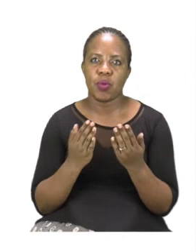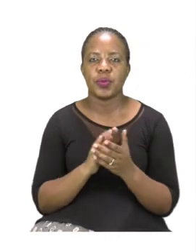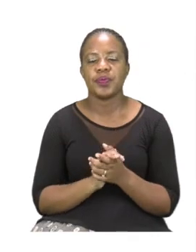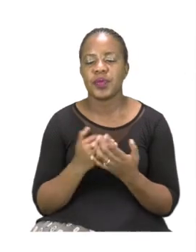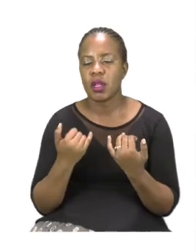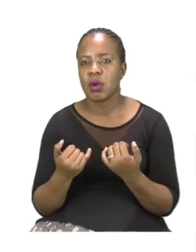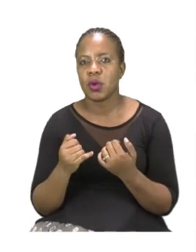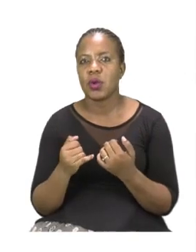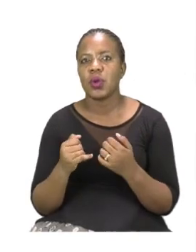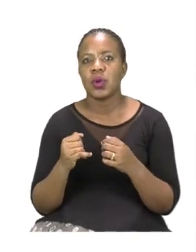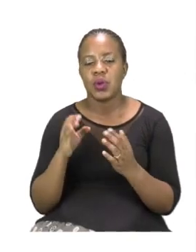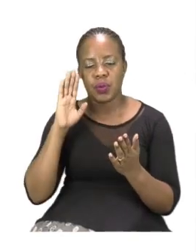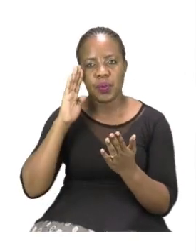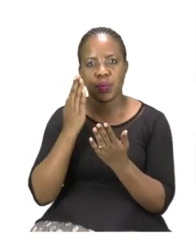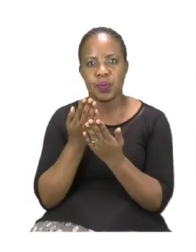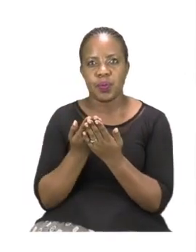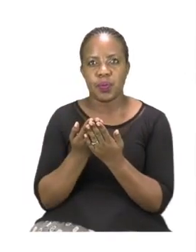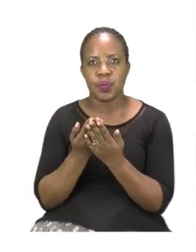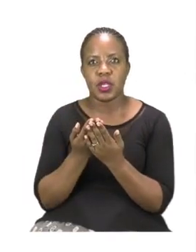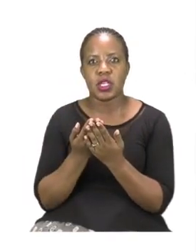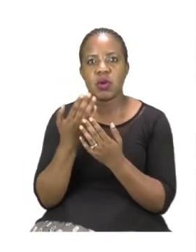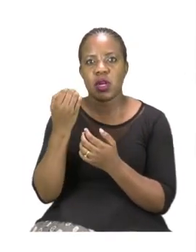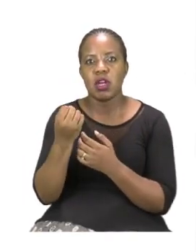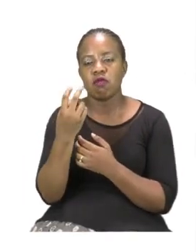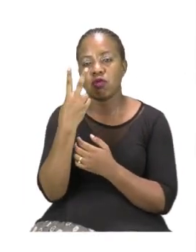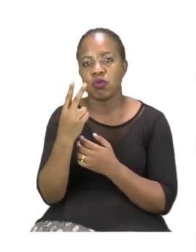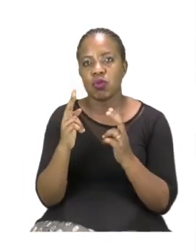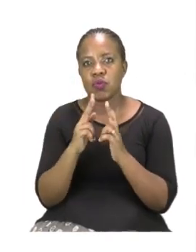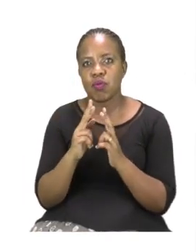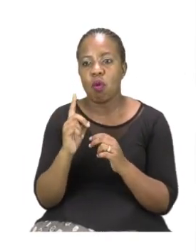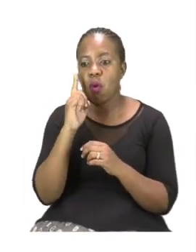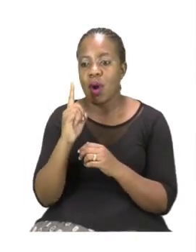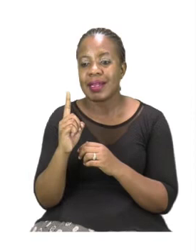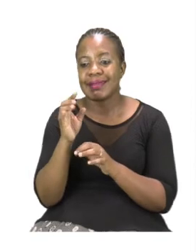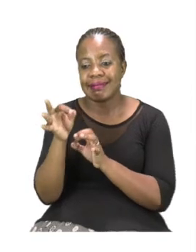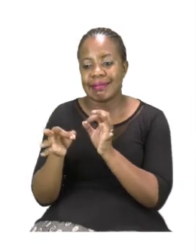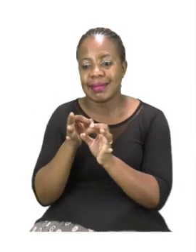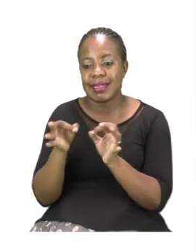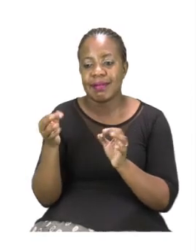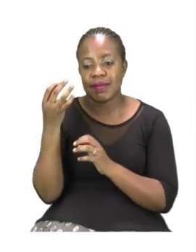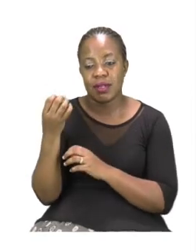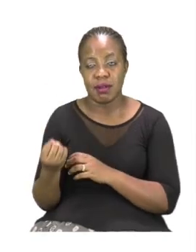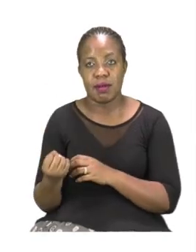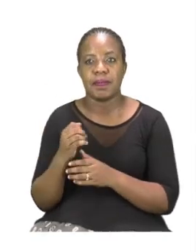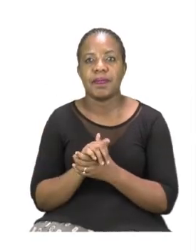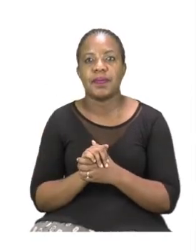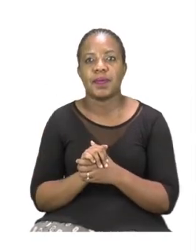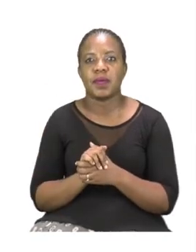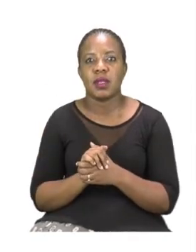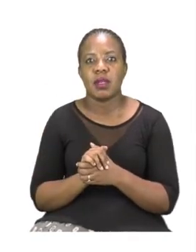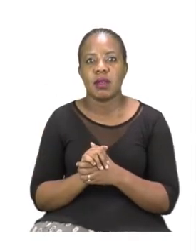people and one of them is holding a gift. The first sentence says, the gift